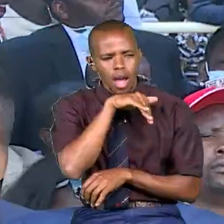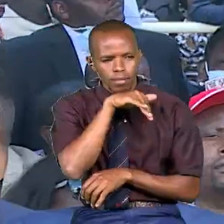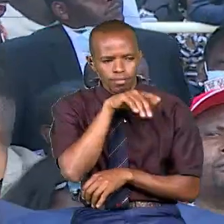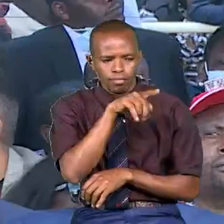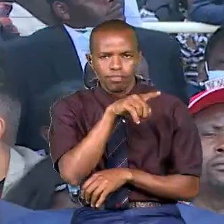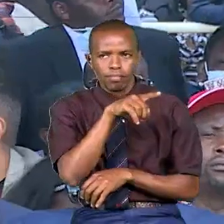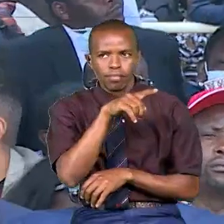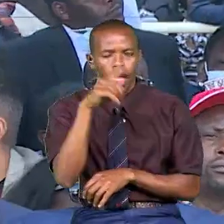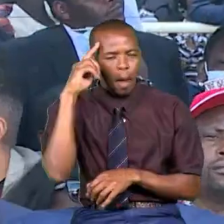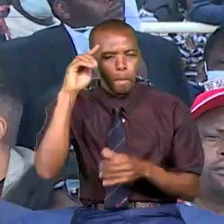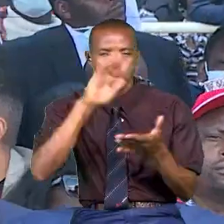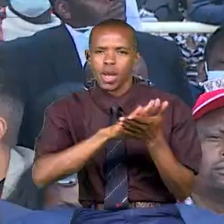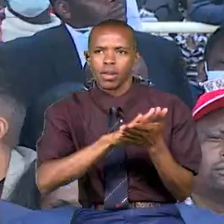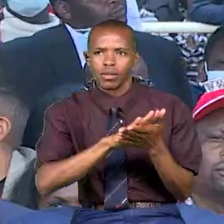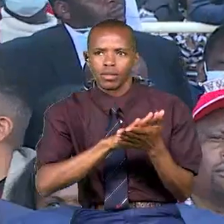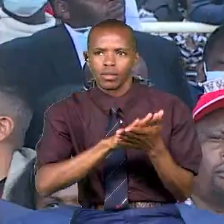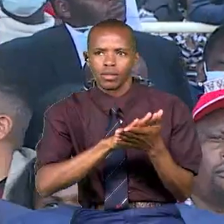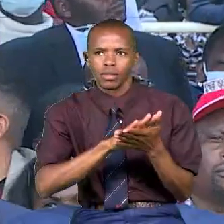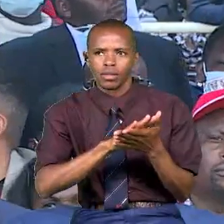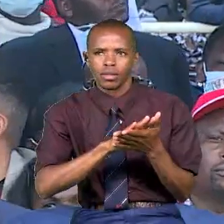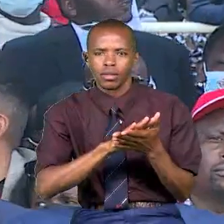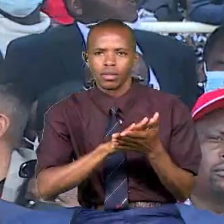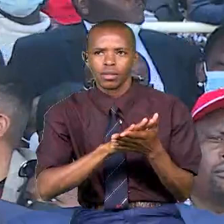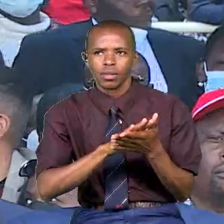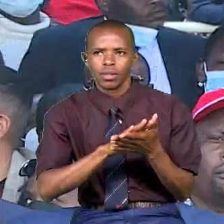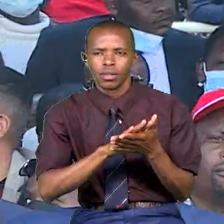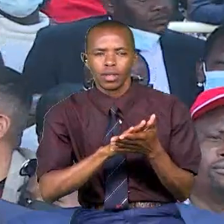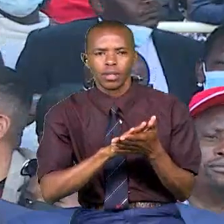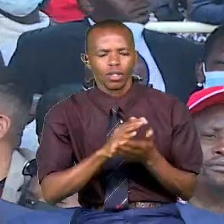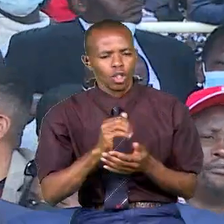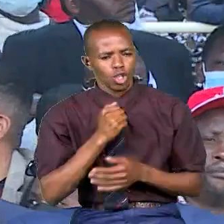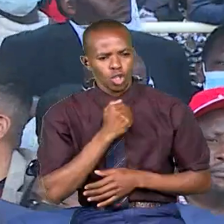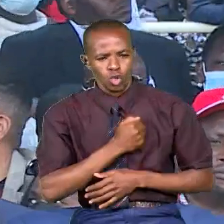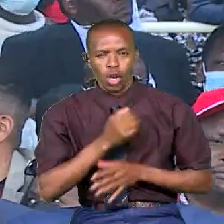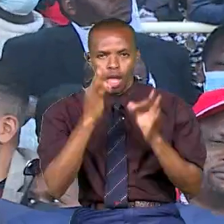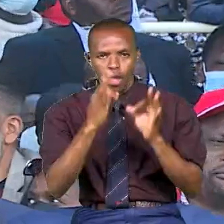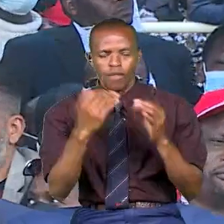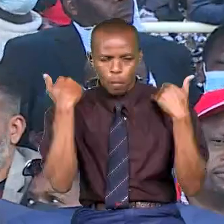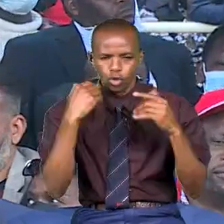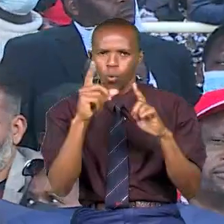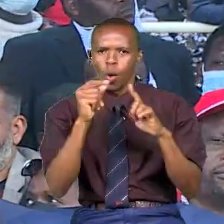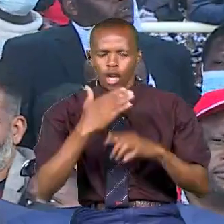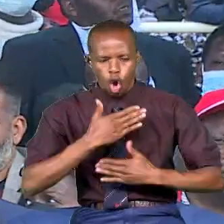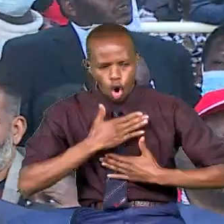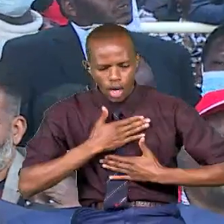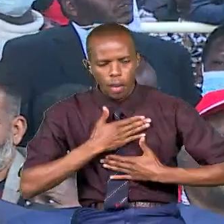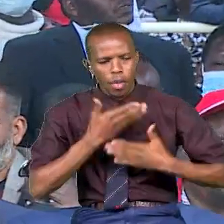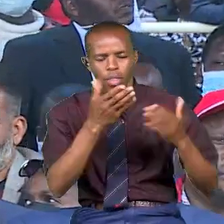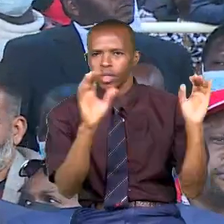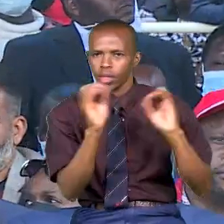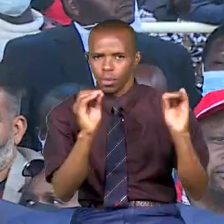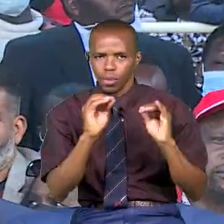let me call him like that, you'll excuse me if I don't put honorable. He believes that Kenya can be a good